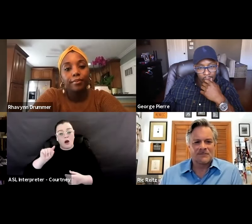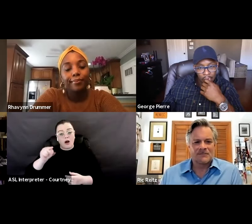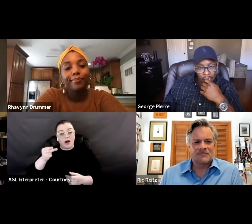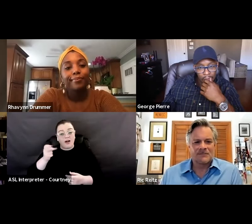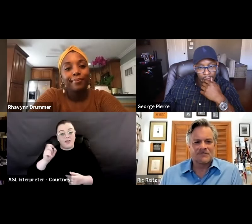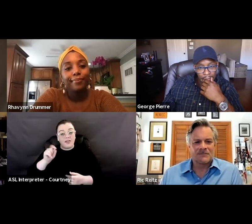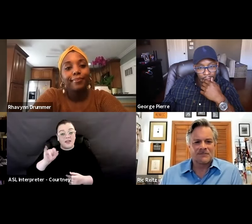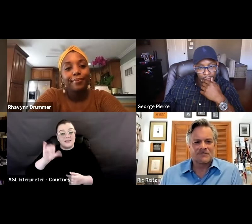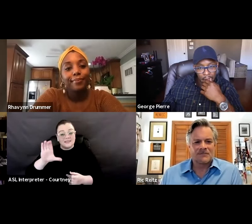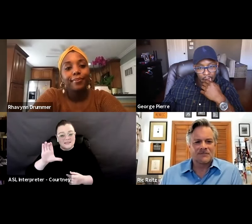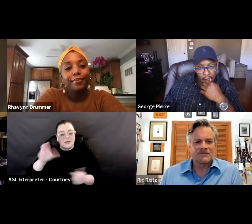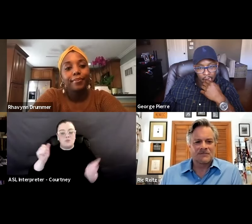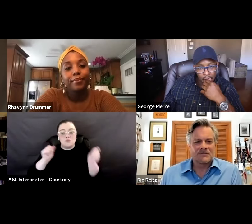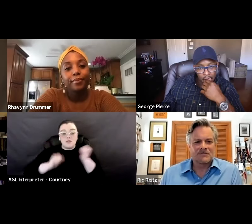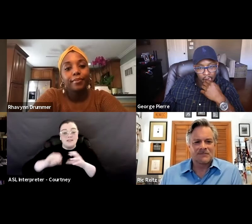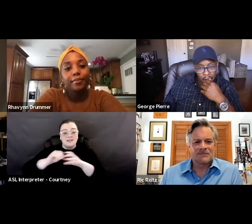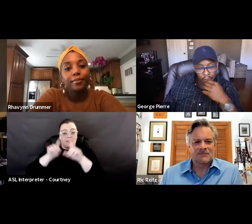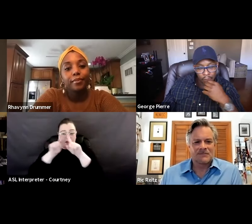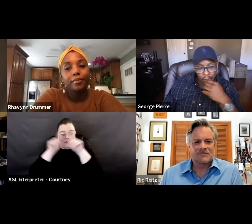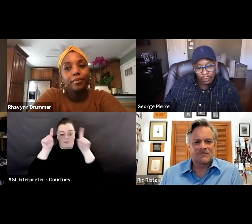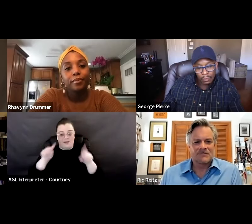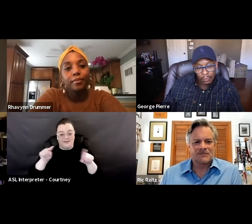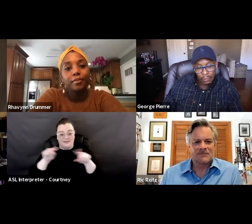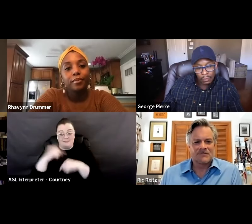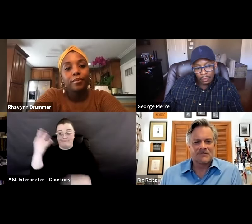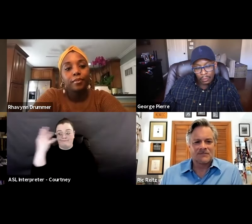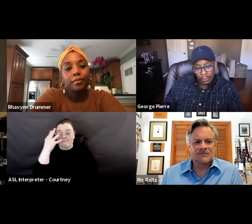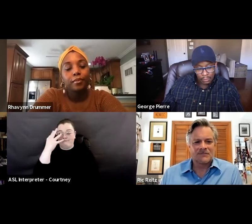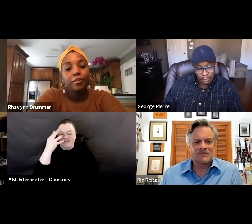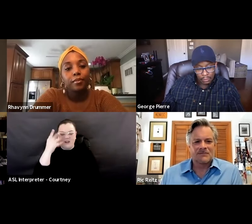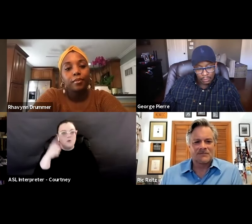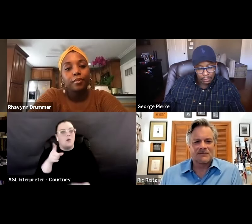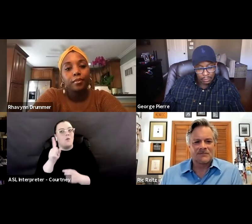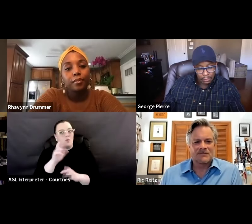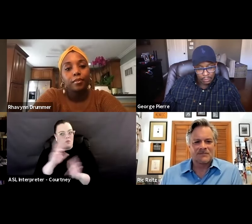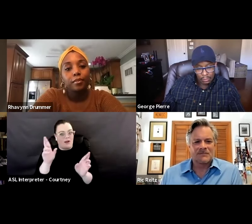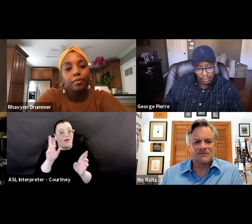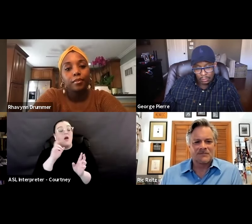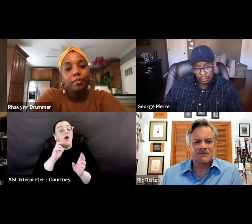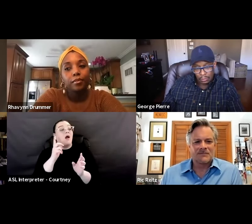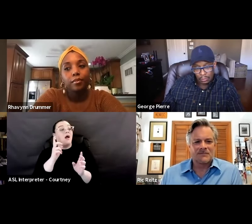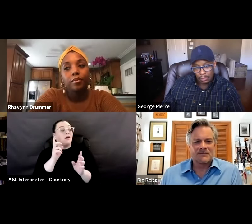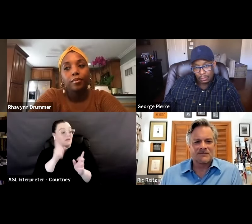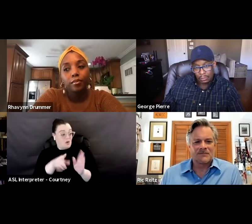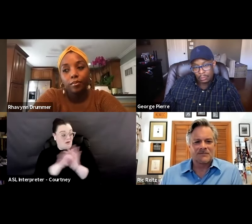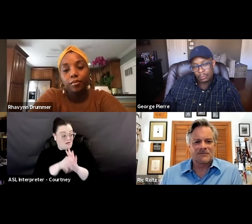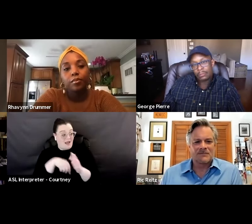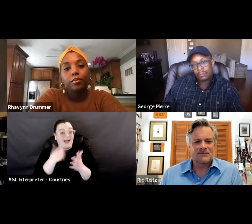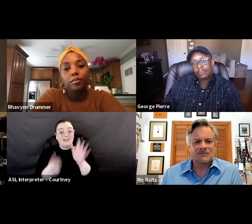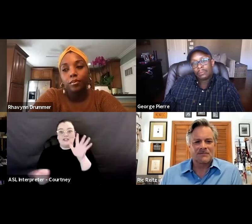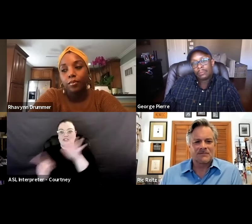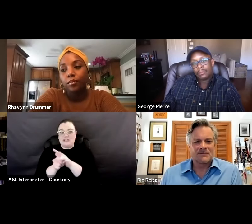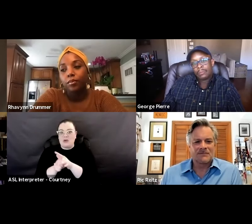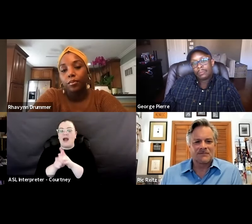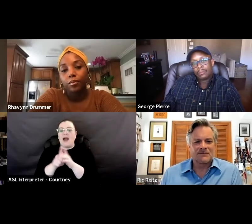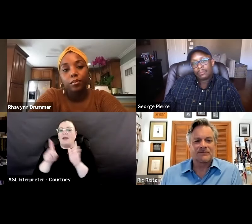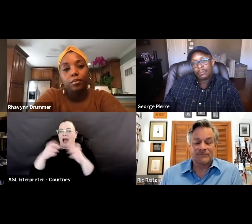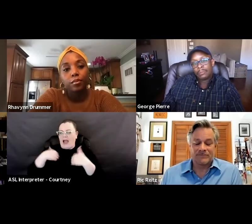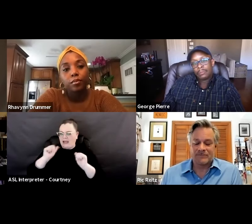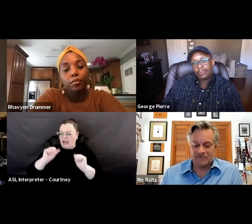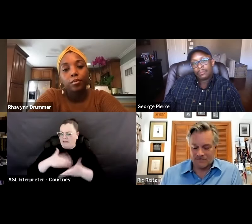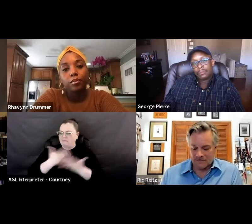little box so that you can be comfortable that when I show up on the day, I'm going to be able to deliver